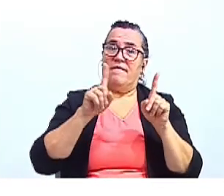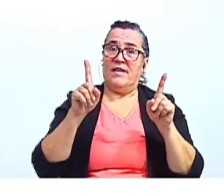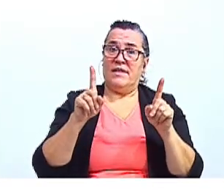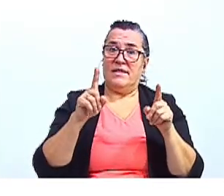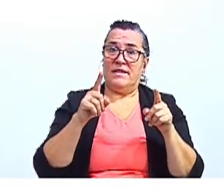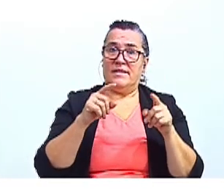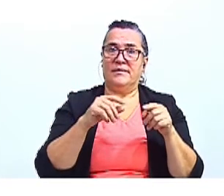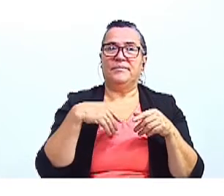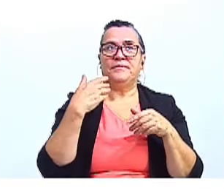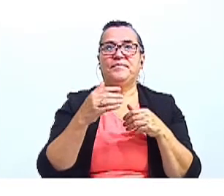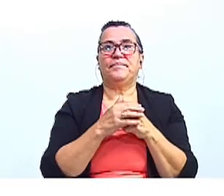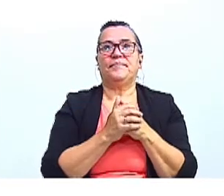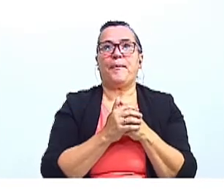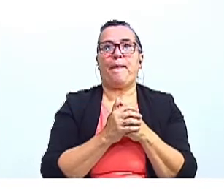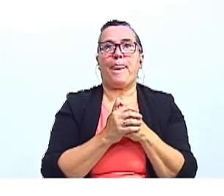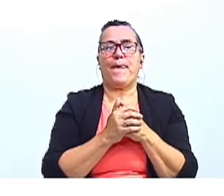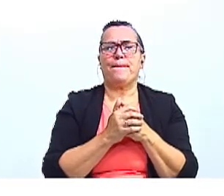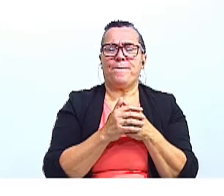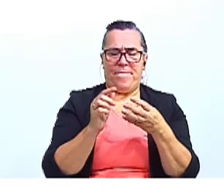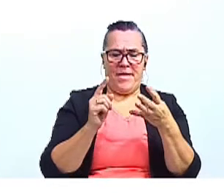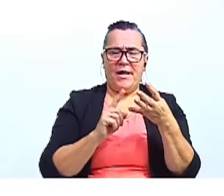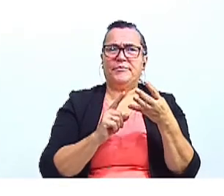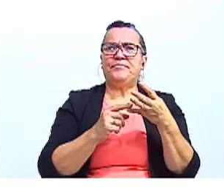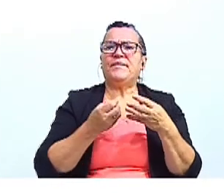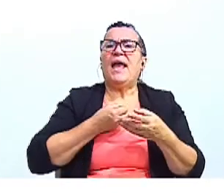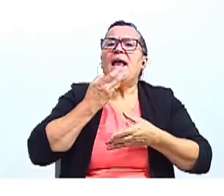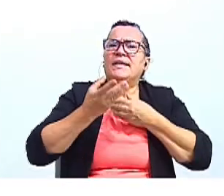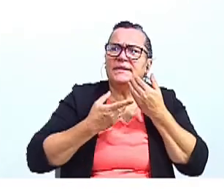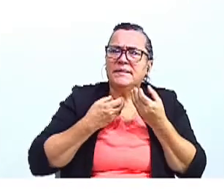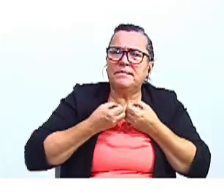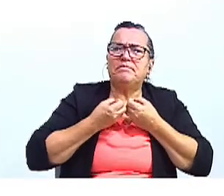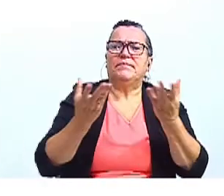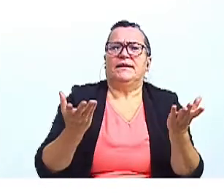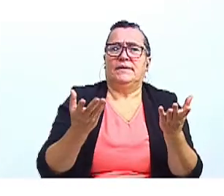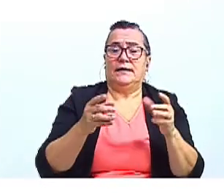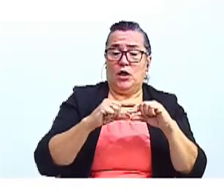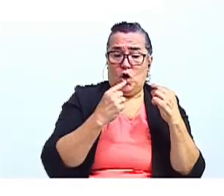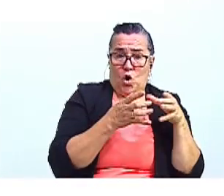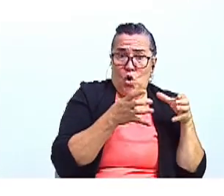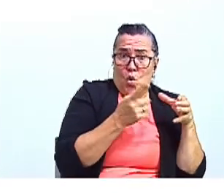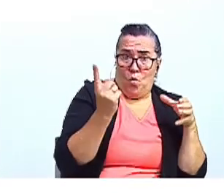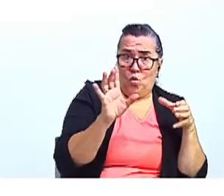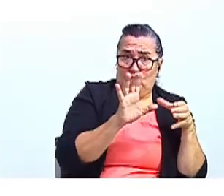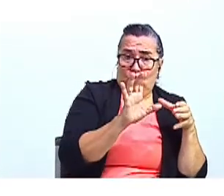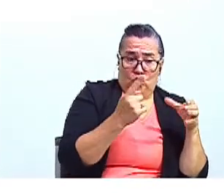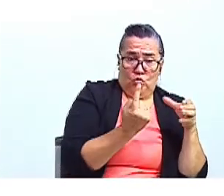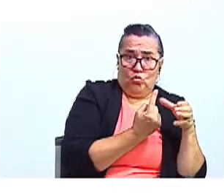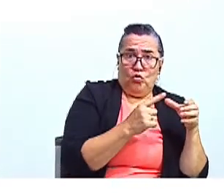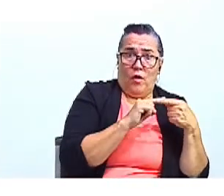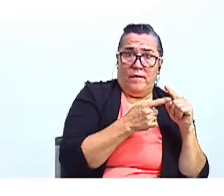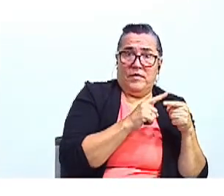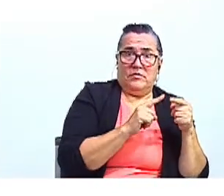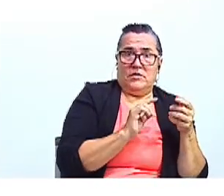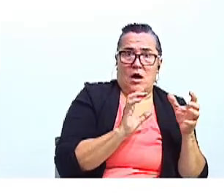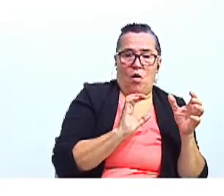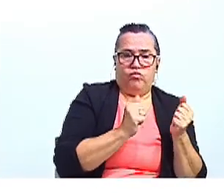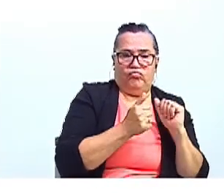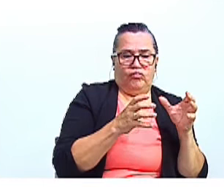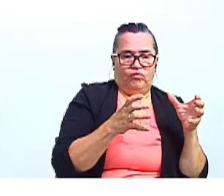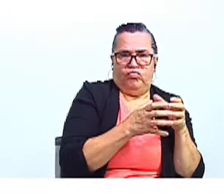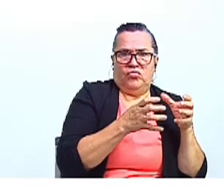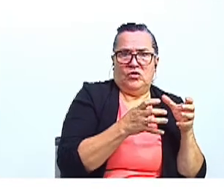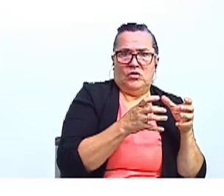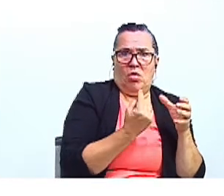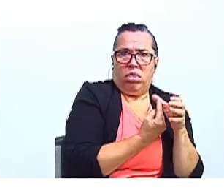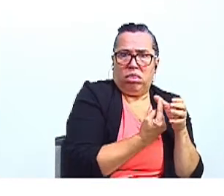Next paragraph. Speak up. If your group of friends has suddenly turned into a clique, don't be